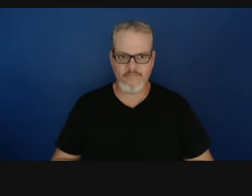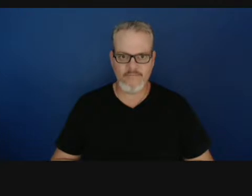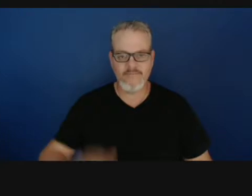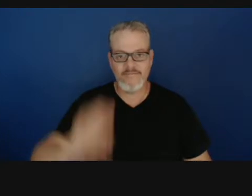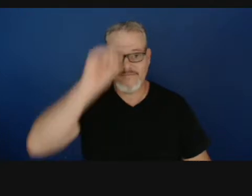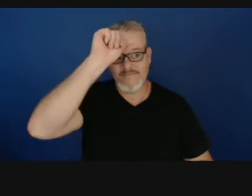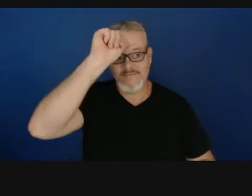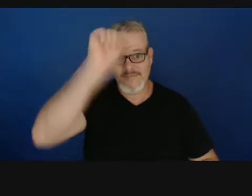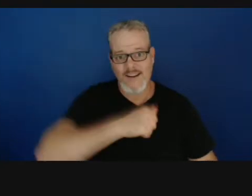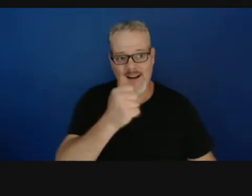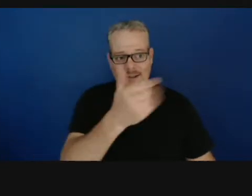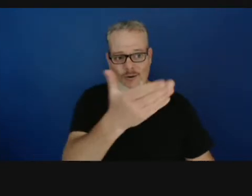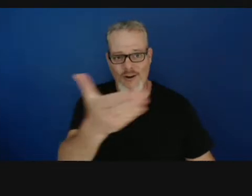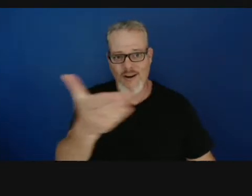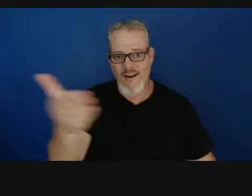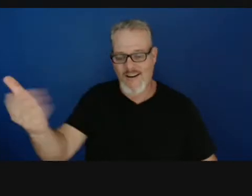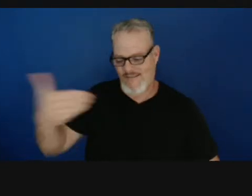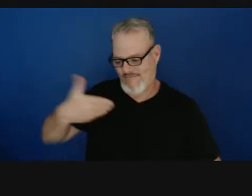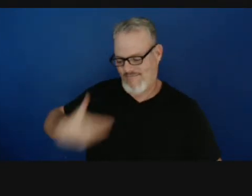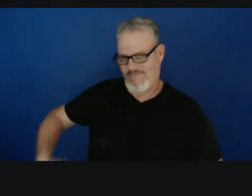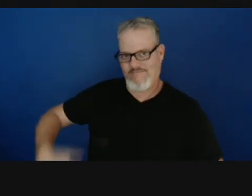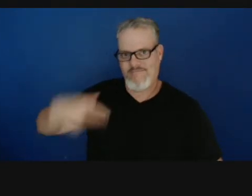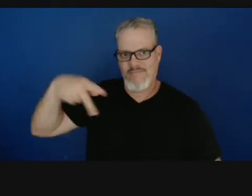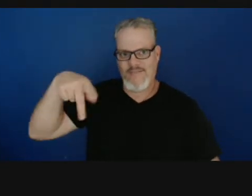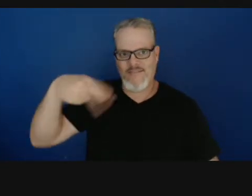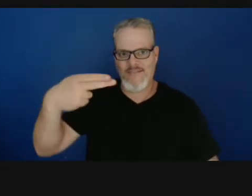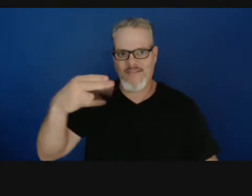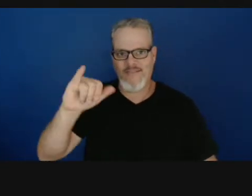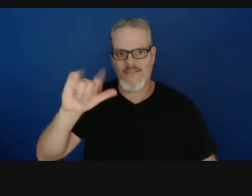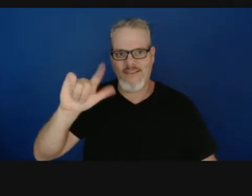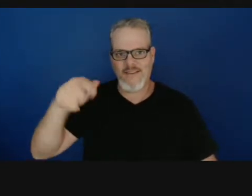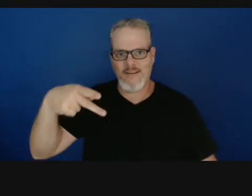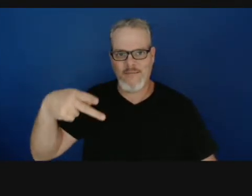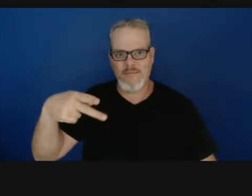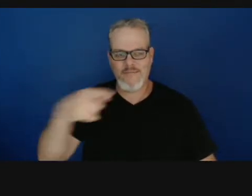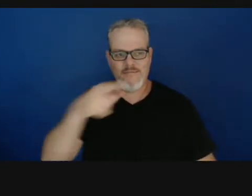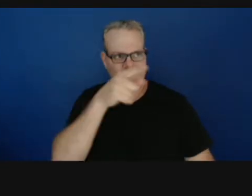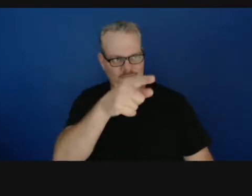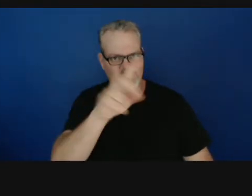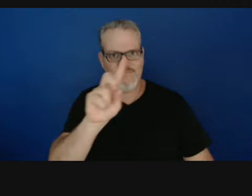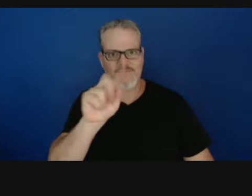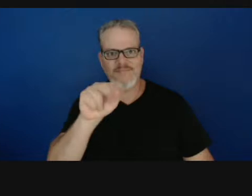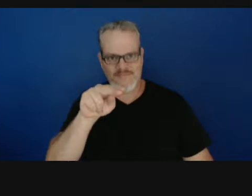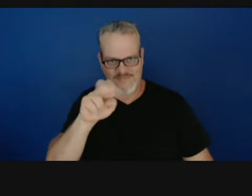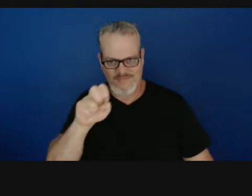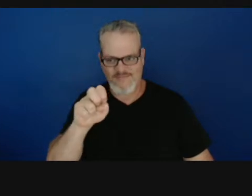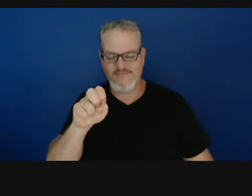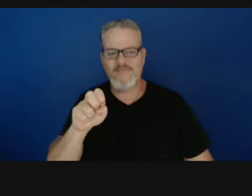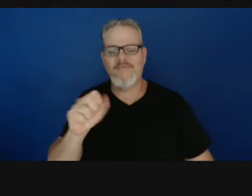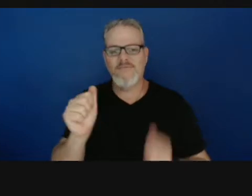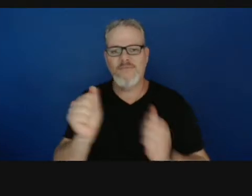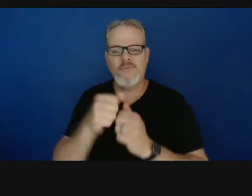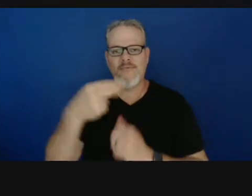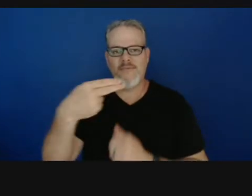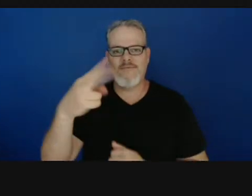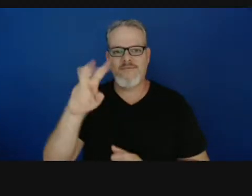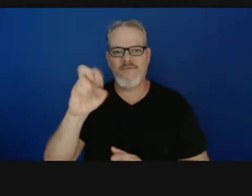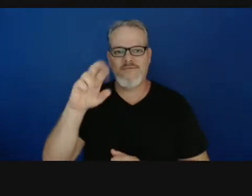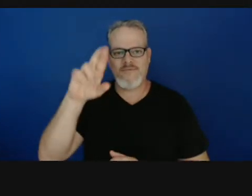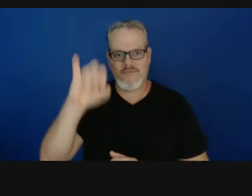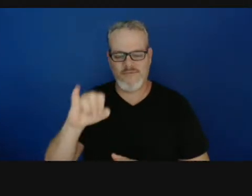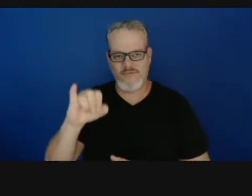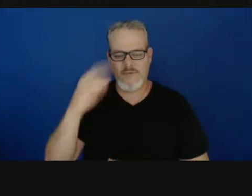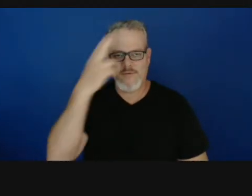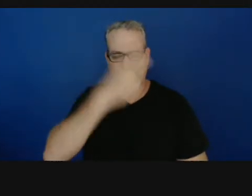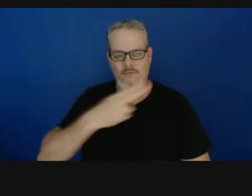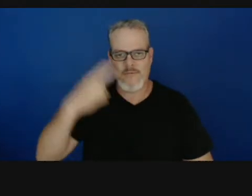Aloha everyone, I'm geologist Philip Ong, here with Mr. Dane DuPont from the nonprofit HVERI, the Hawaiian Volcano Education